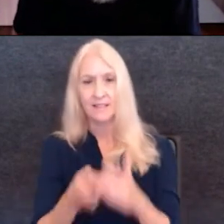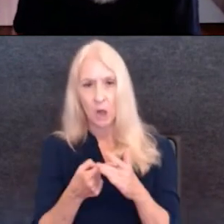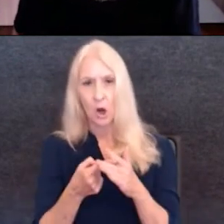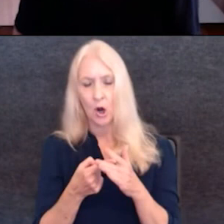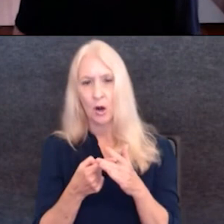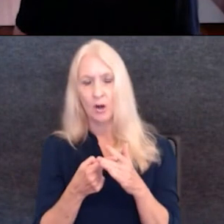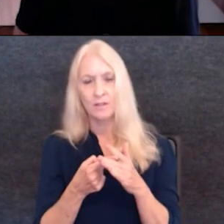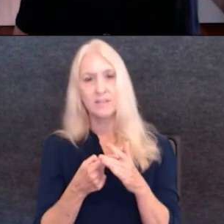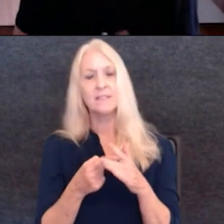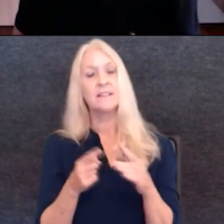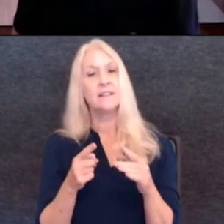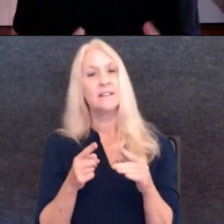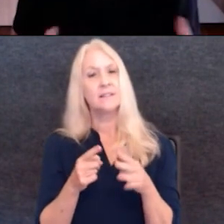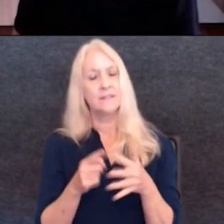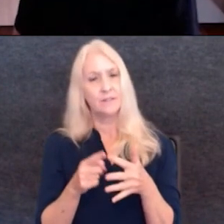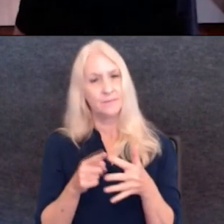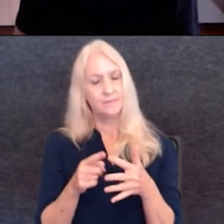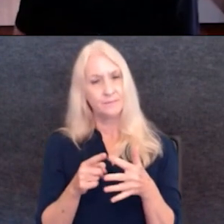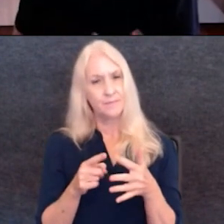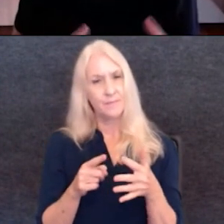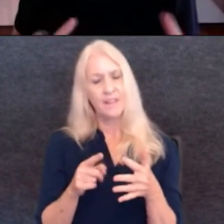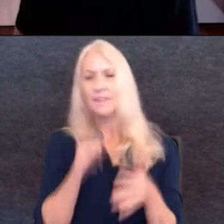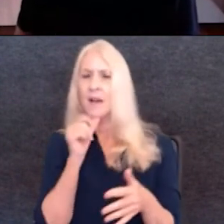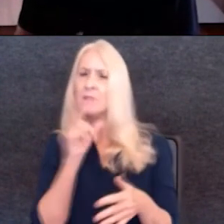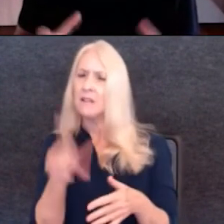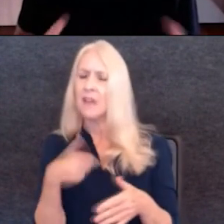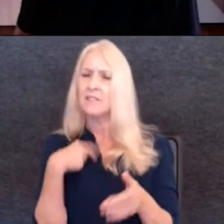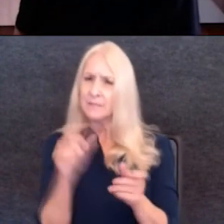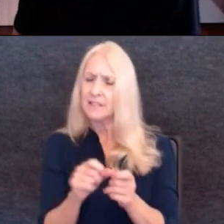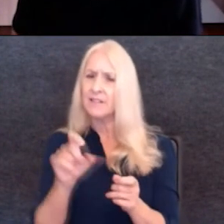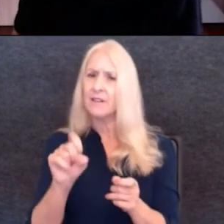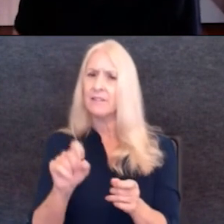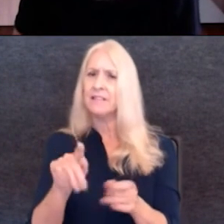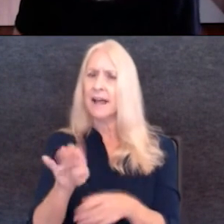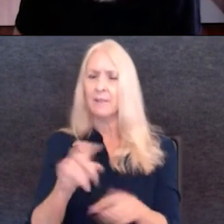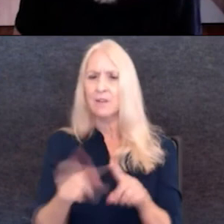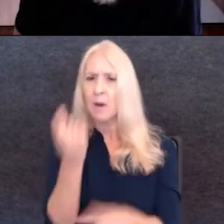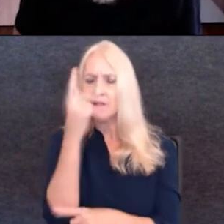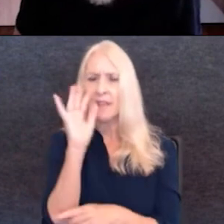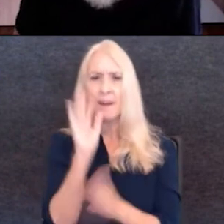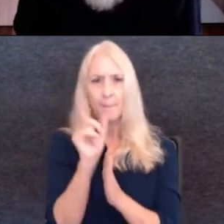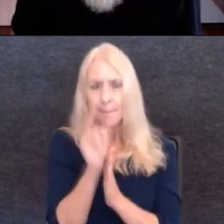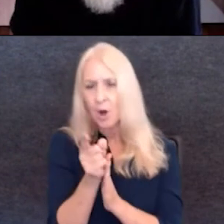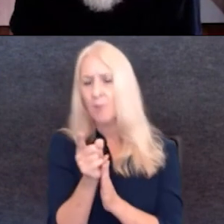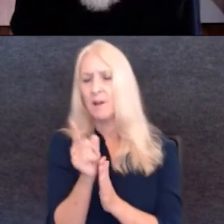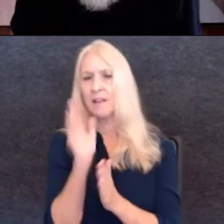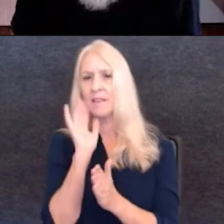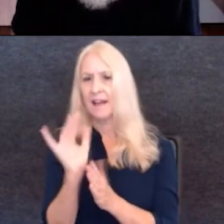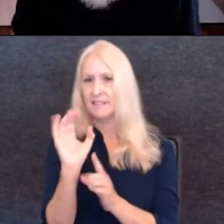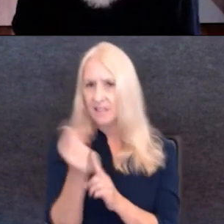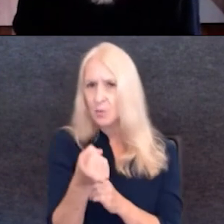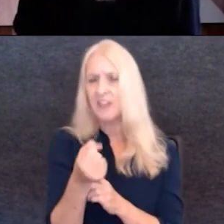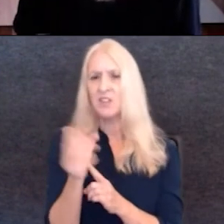methodology that is not to have a style, is to understand the context, the moment, the situation around a project.